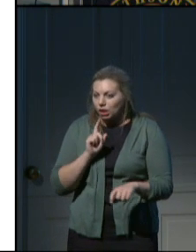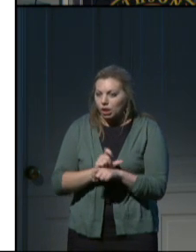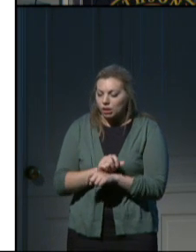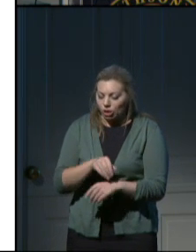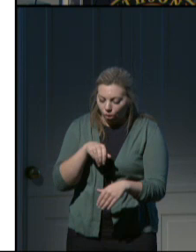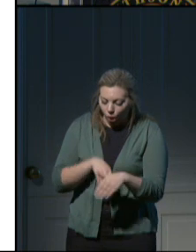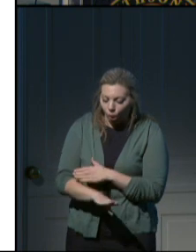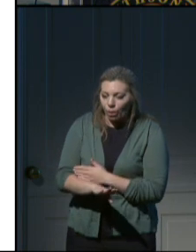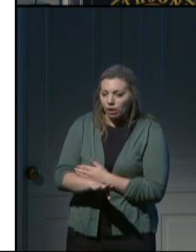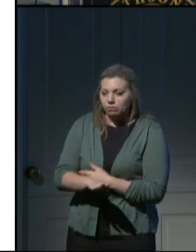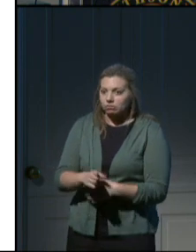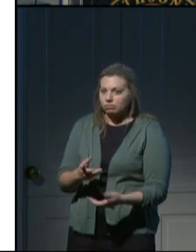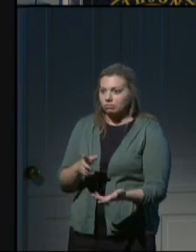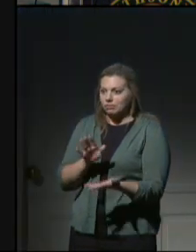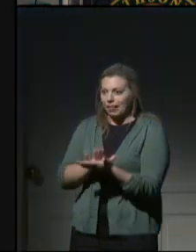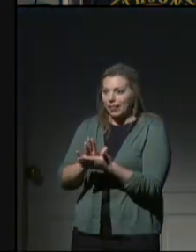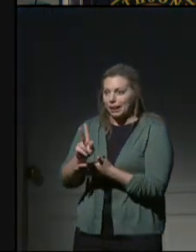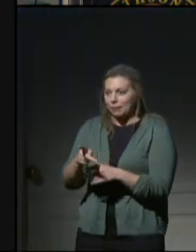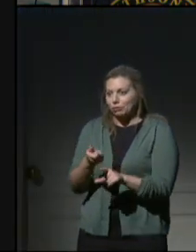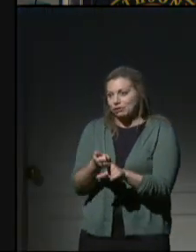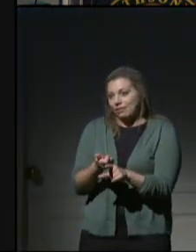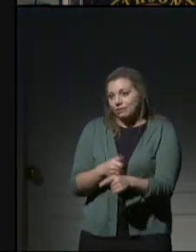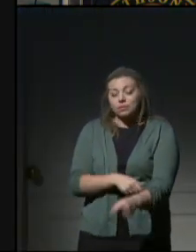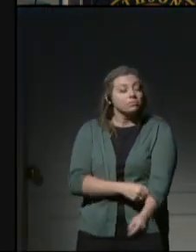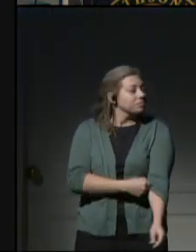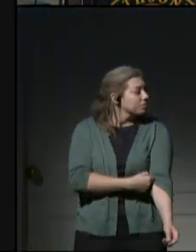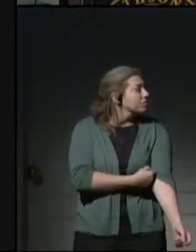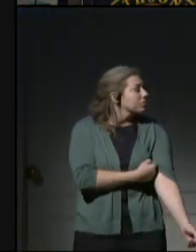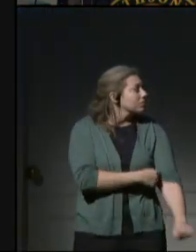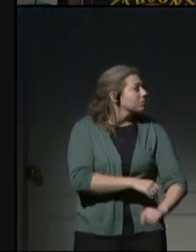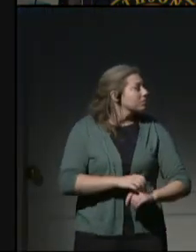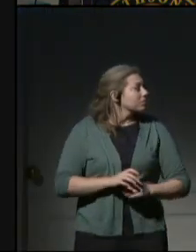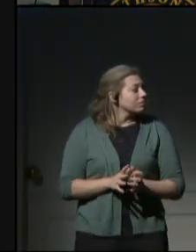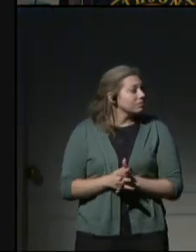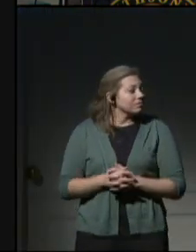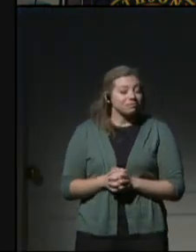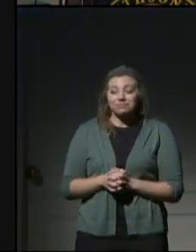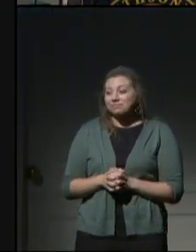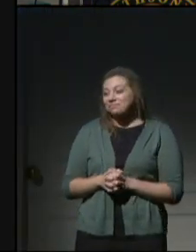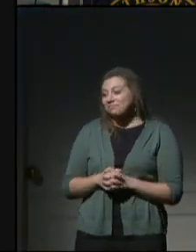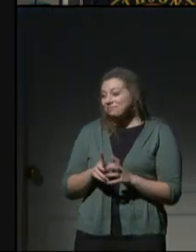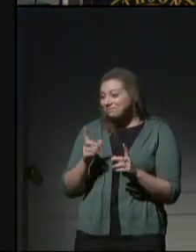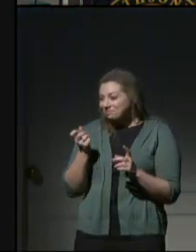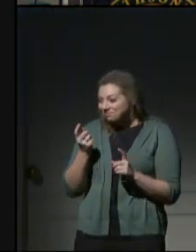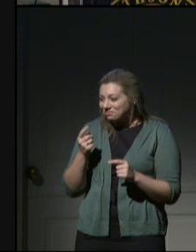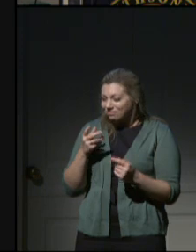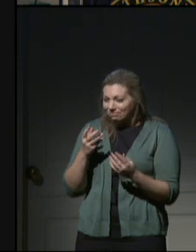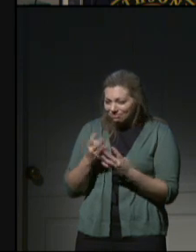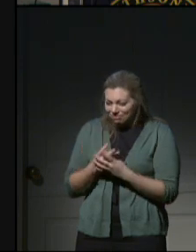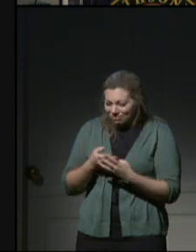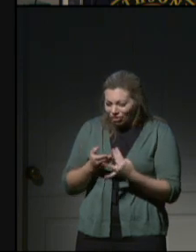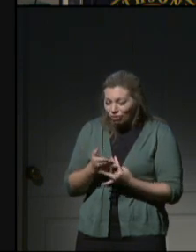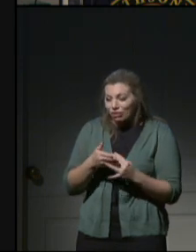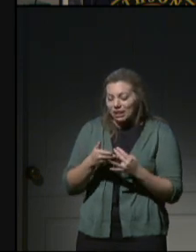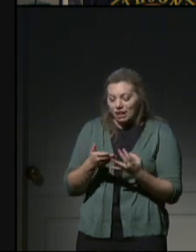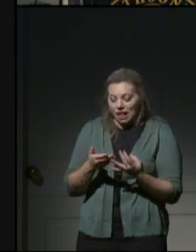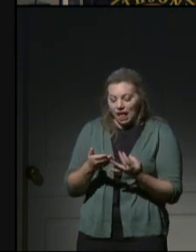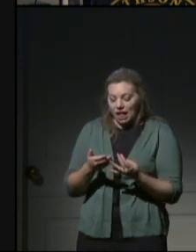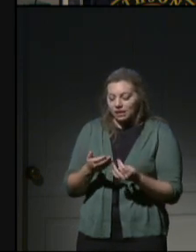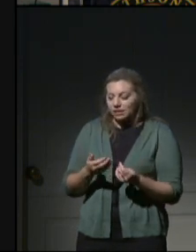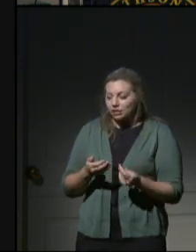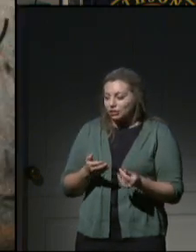there and yeah, clean it up yourself. But actually, going through dirty data can be a